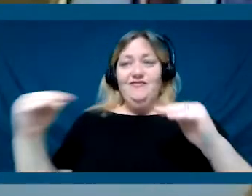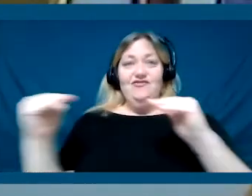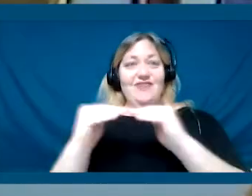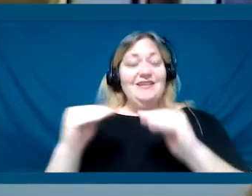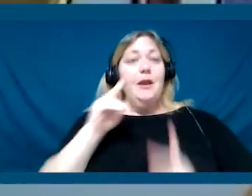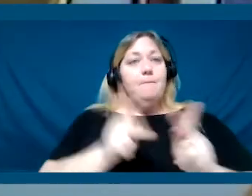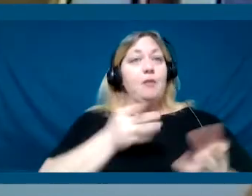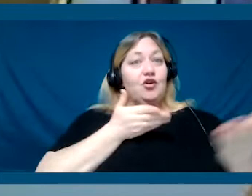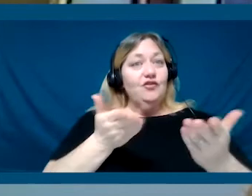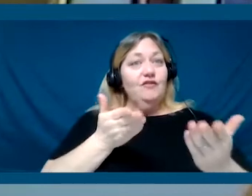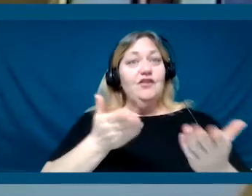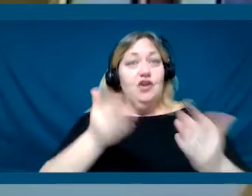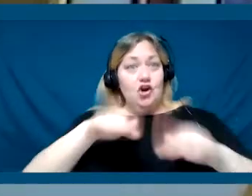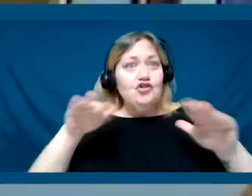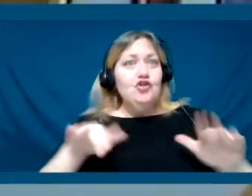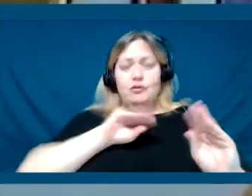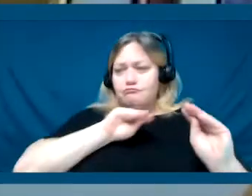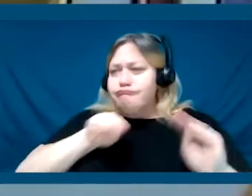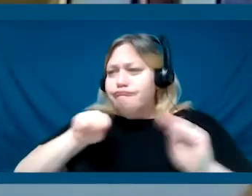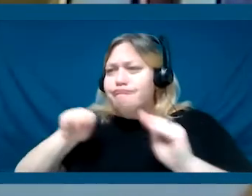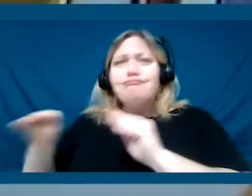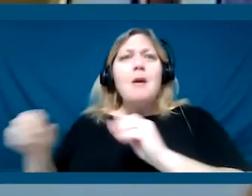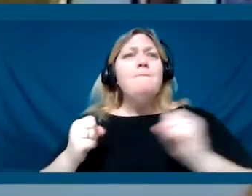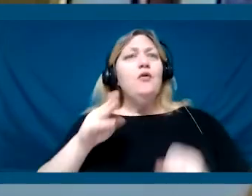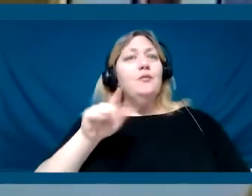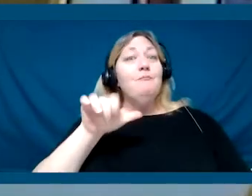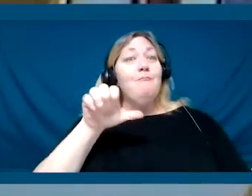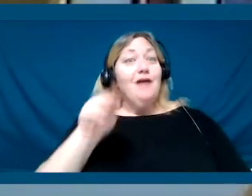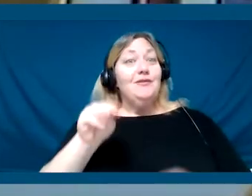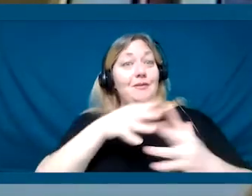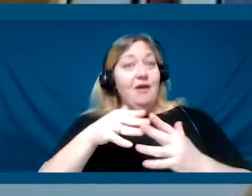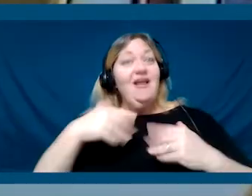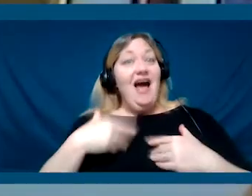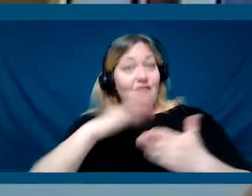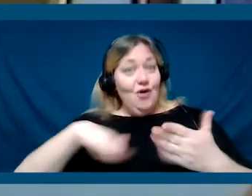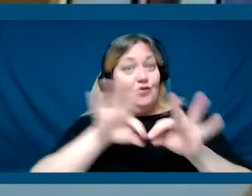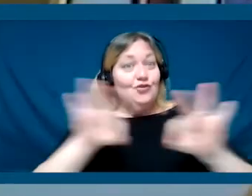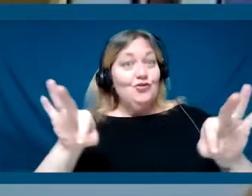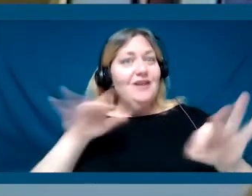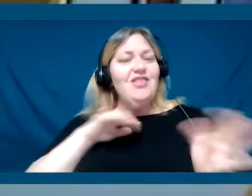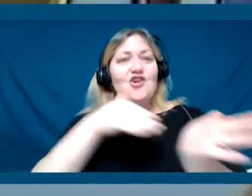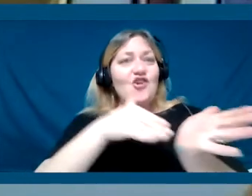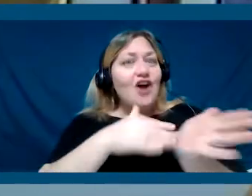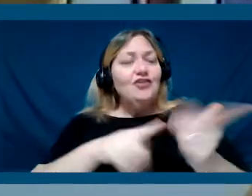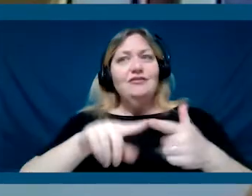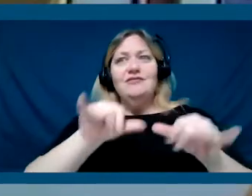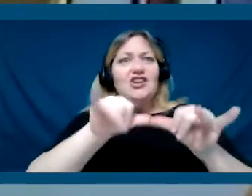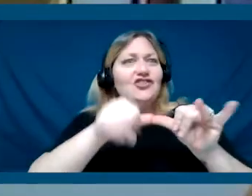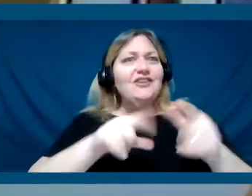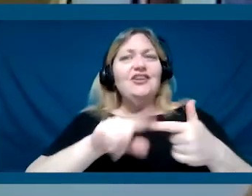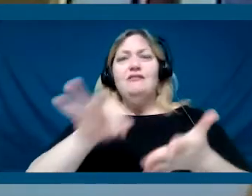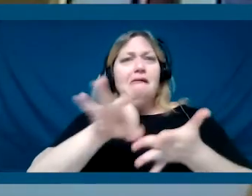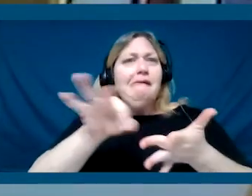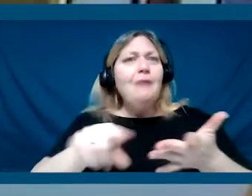public service in our children. Most Muslims in America hold college degrees. They are doctors, engineers,